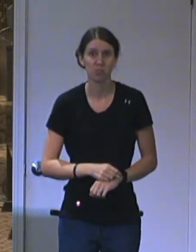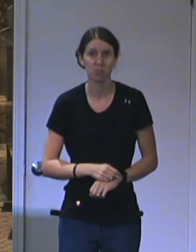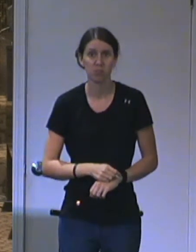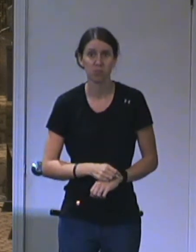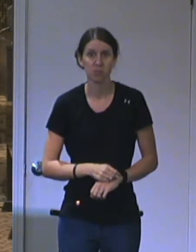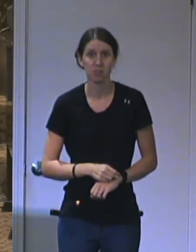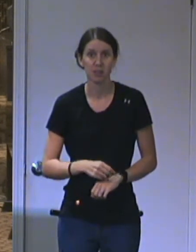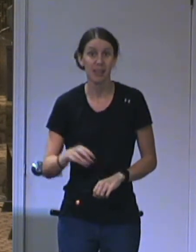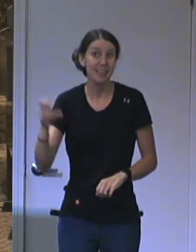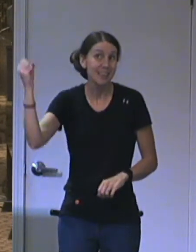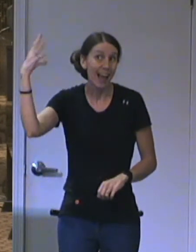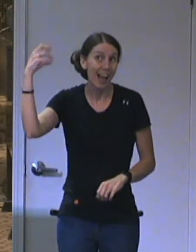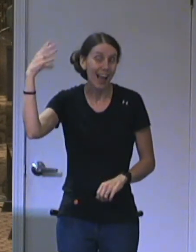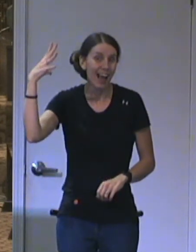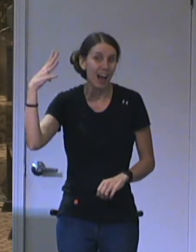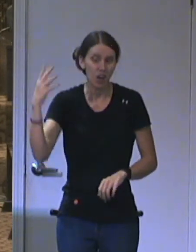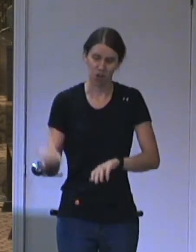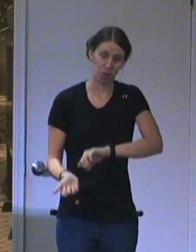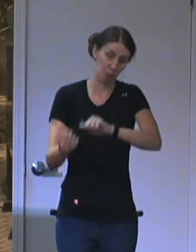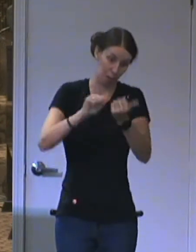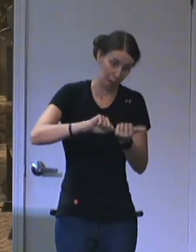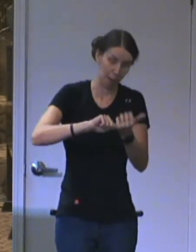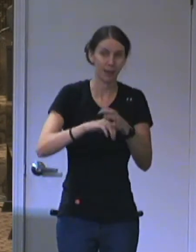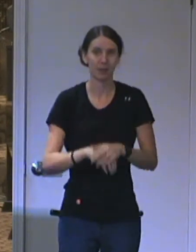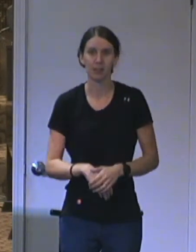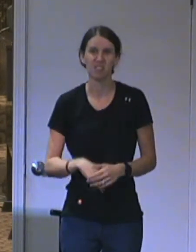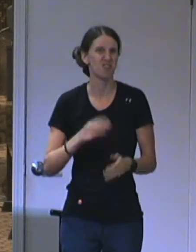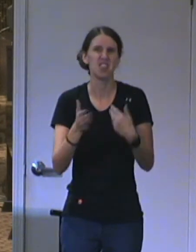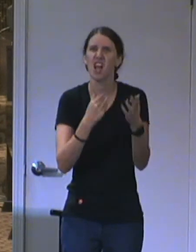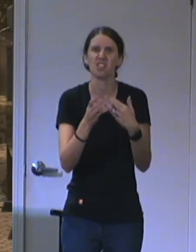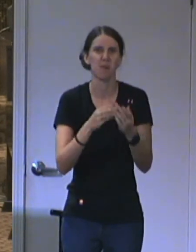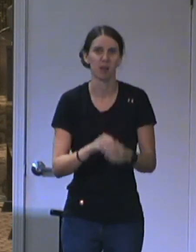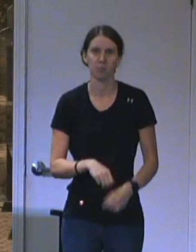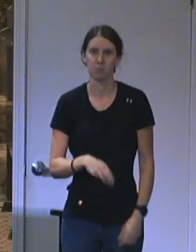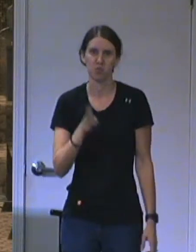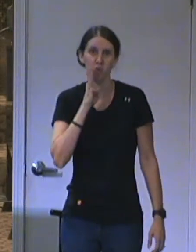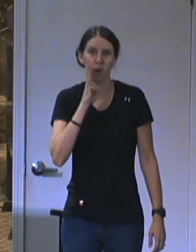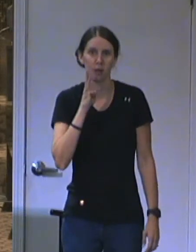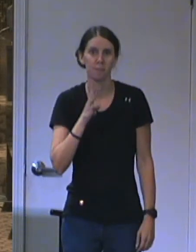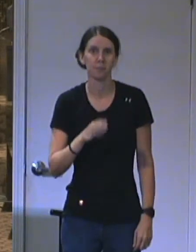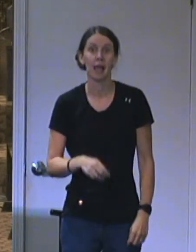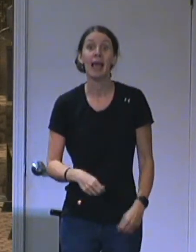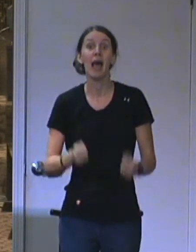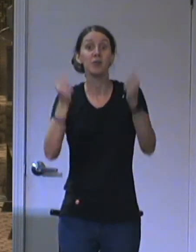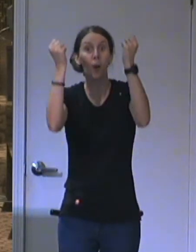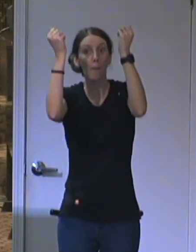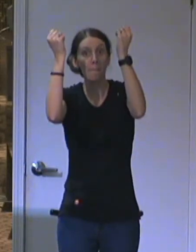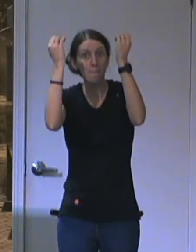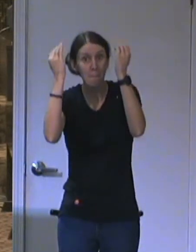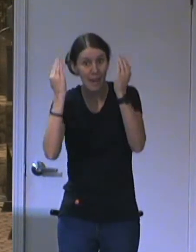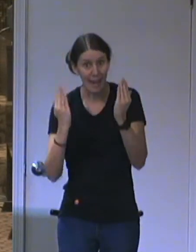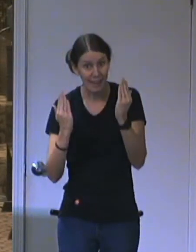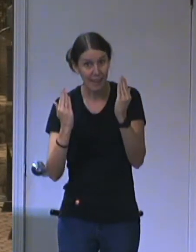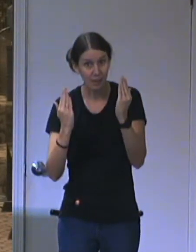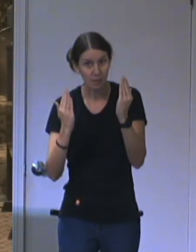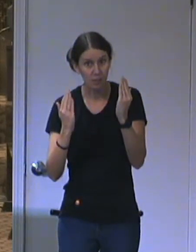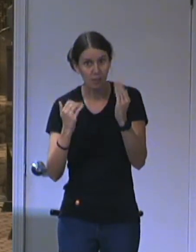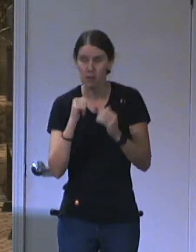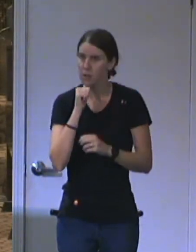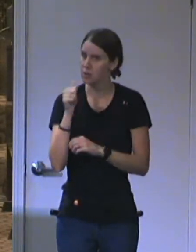Whether it was sprinkled or whether you're dunked, it doesn't matter. It's water. It's an act of obedience, not salvation.